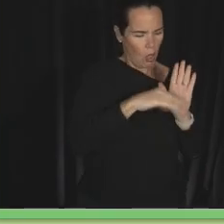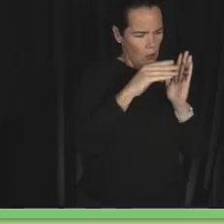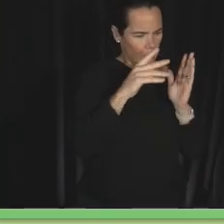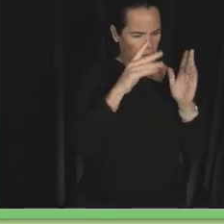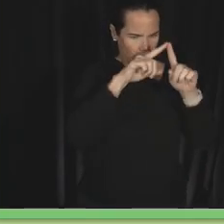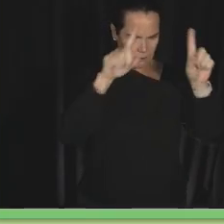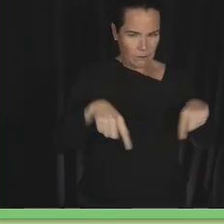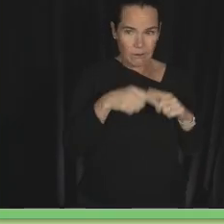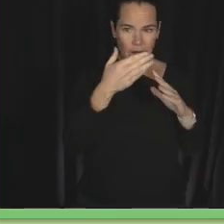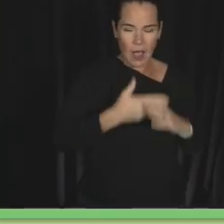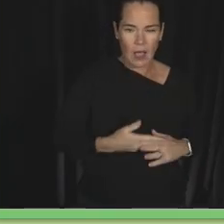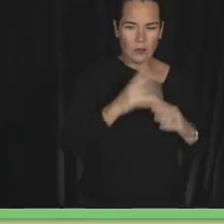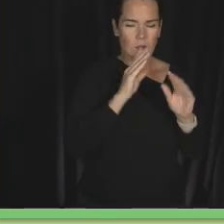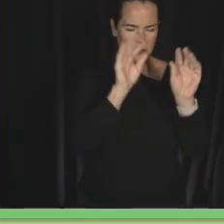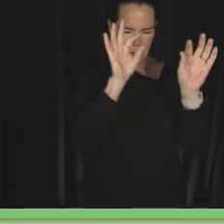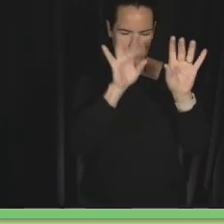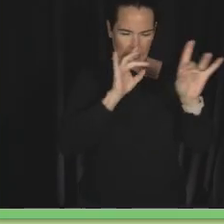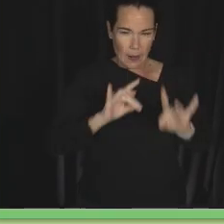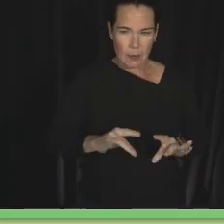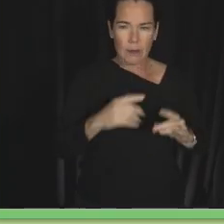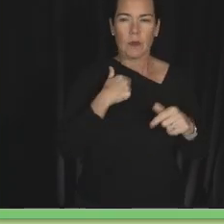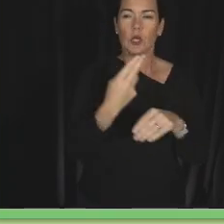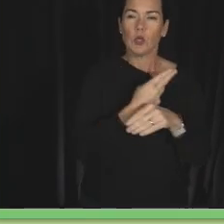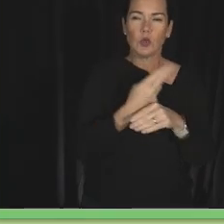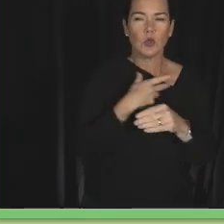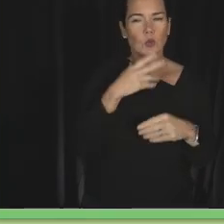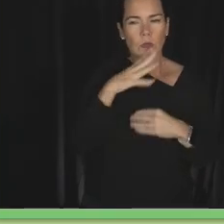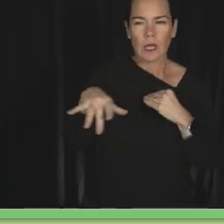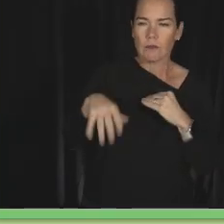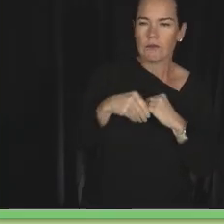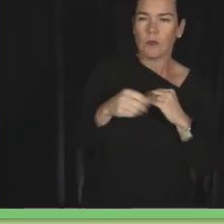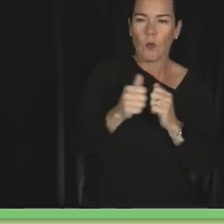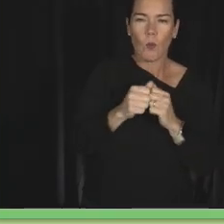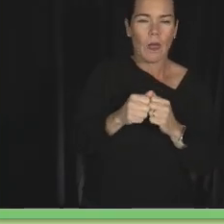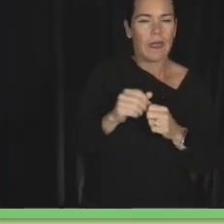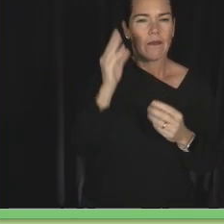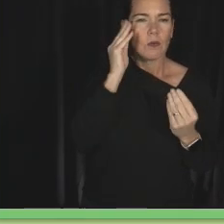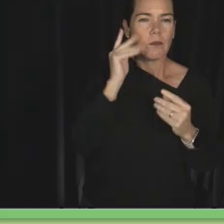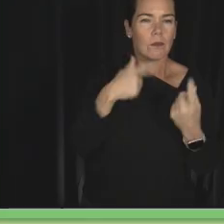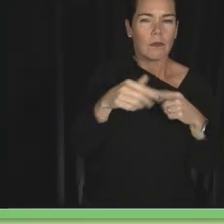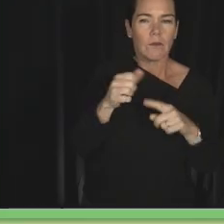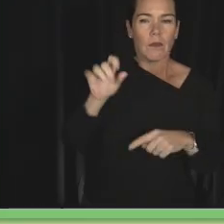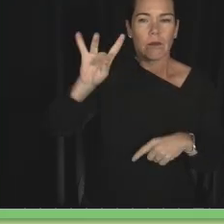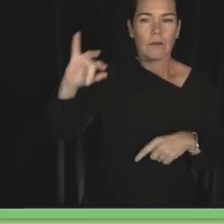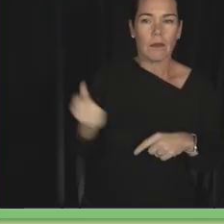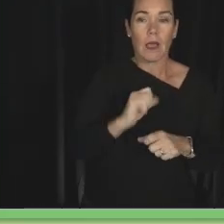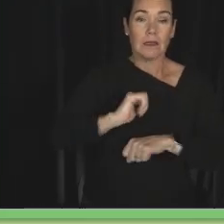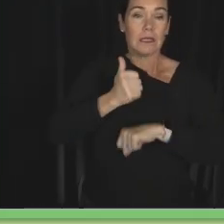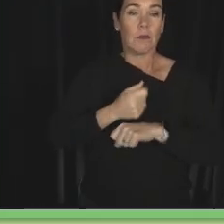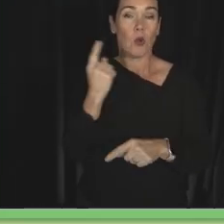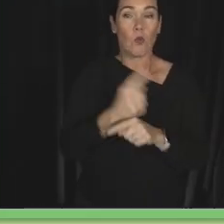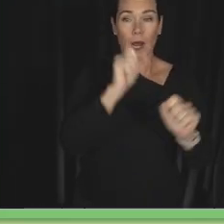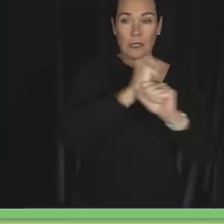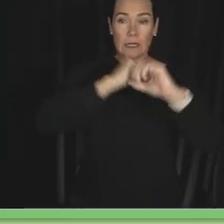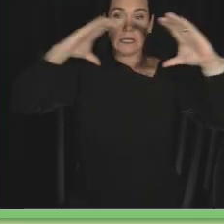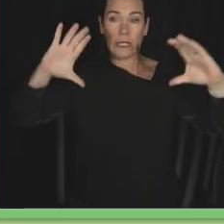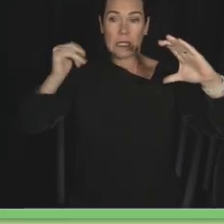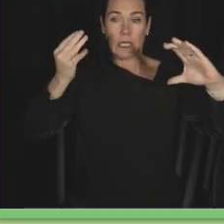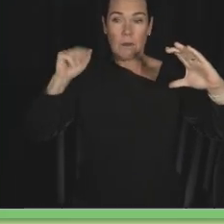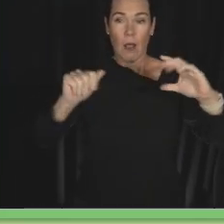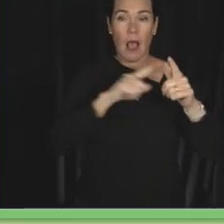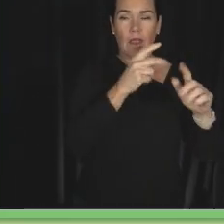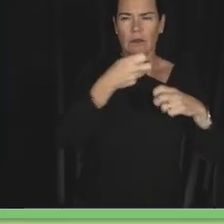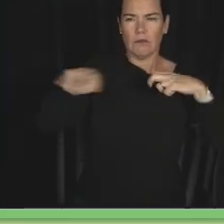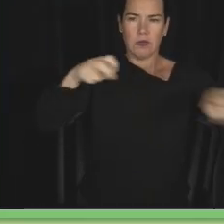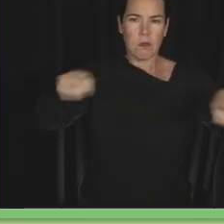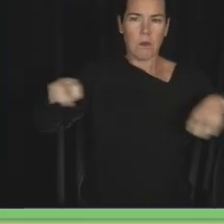sampling, enriching those logs with metadata that comes from Kubernetes, formatting them into the right schema, and then routing them to the appropriate data stores that those